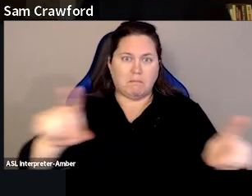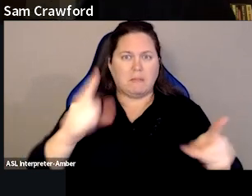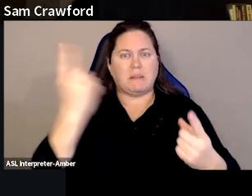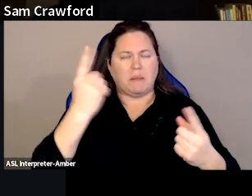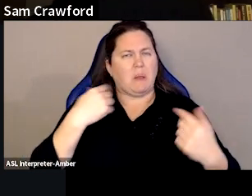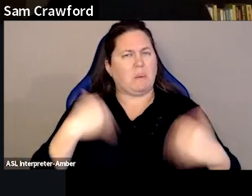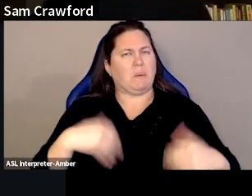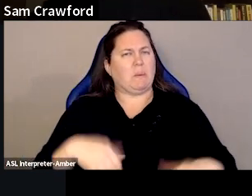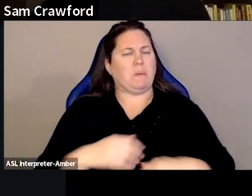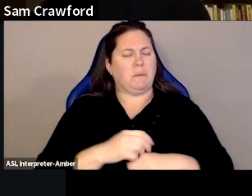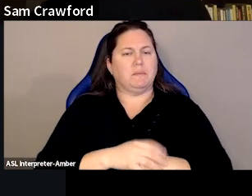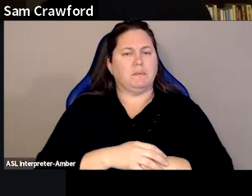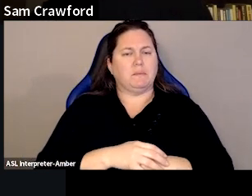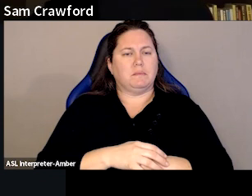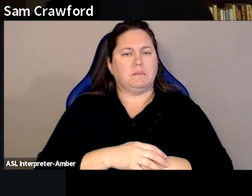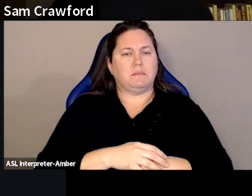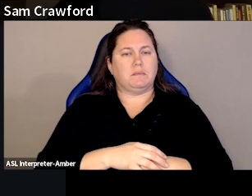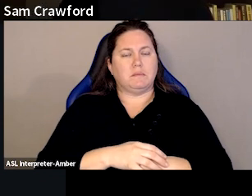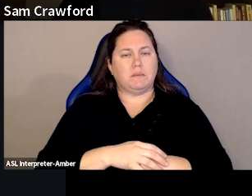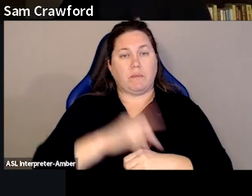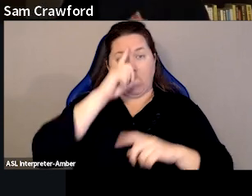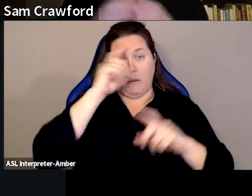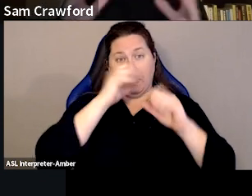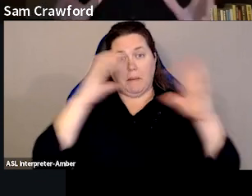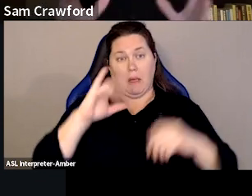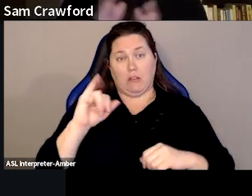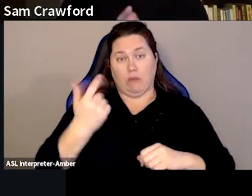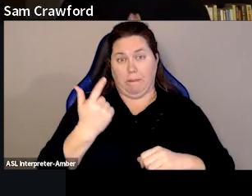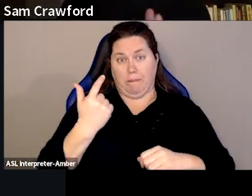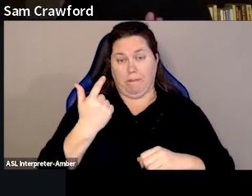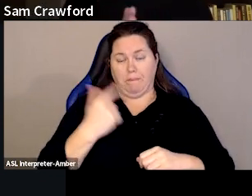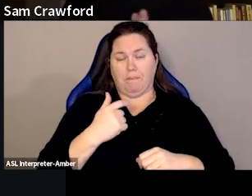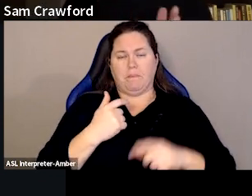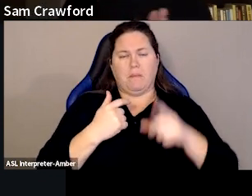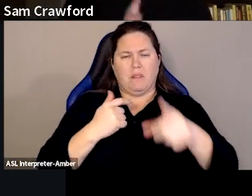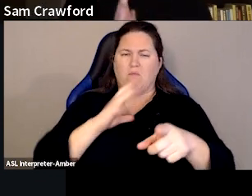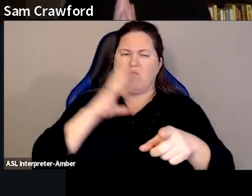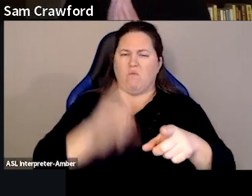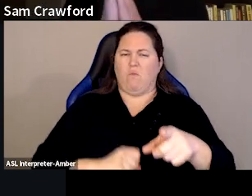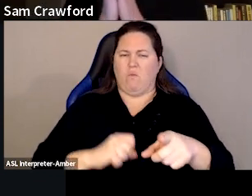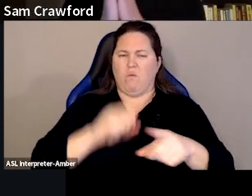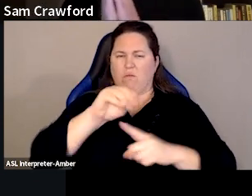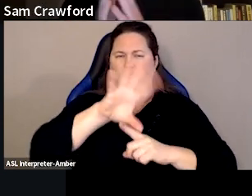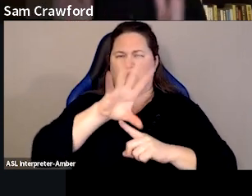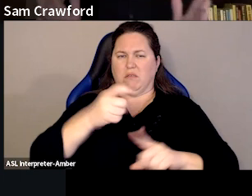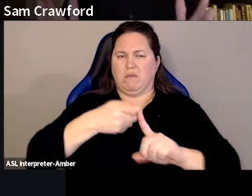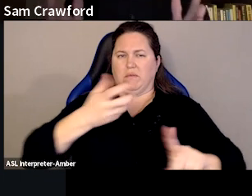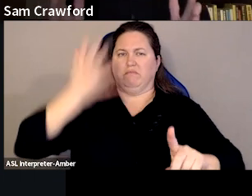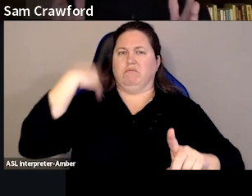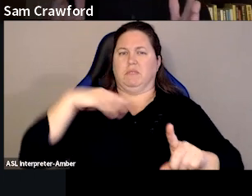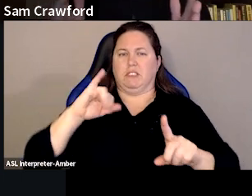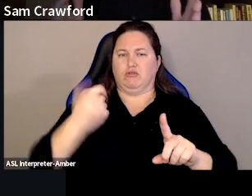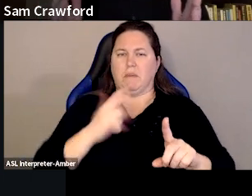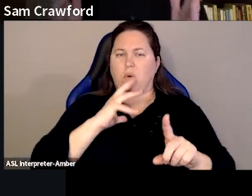Think about Instagram. So I found some really old screenshots of Instagram, but this is to